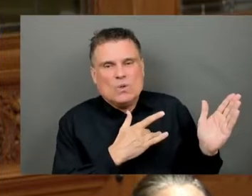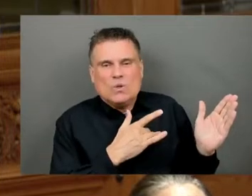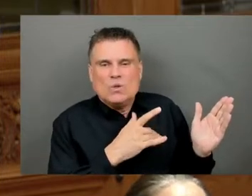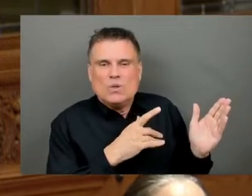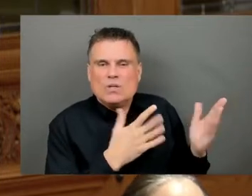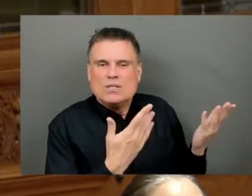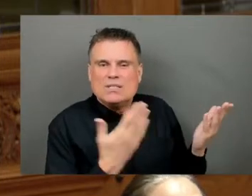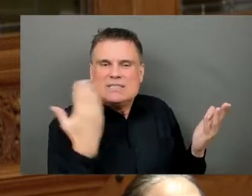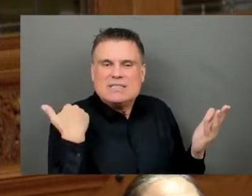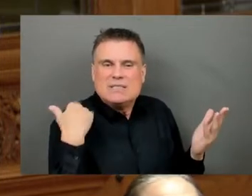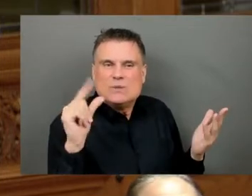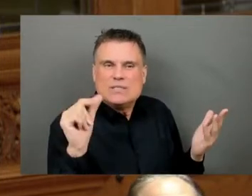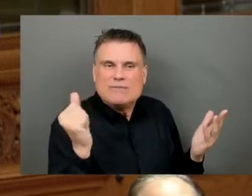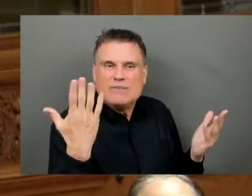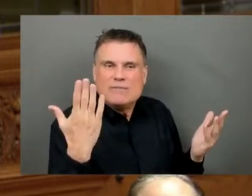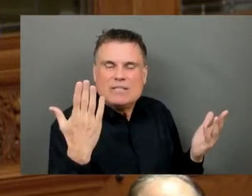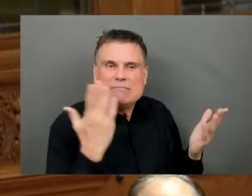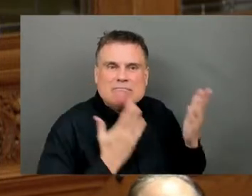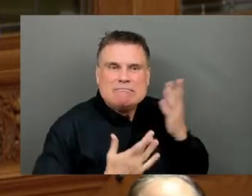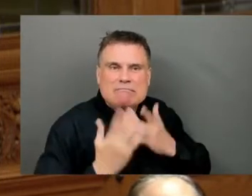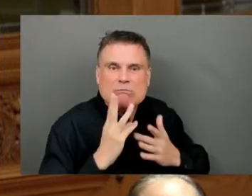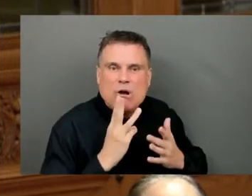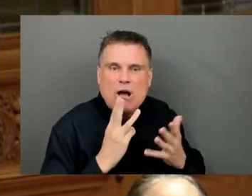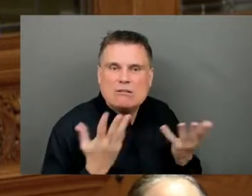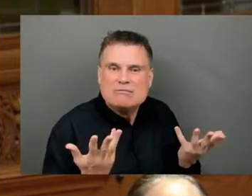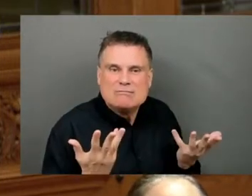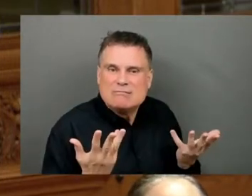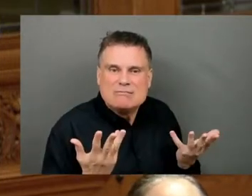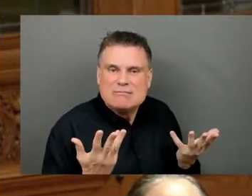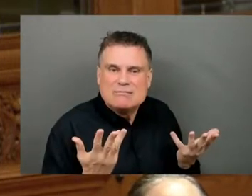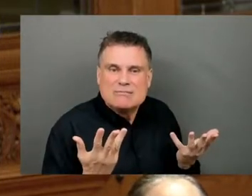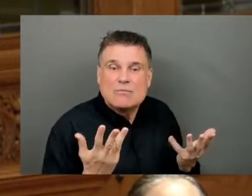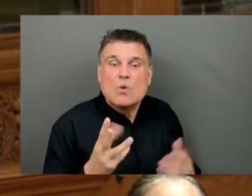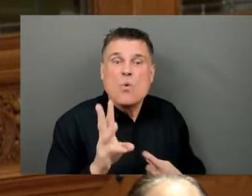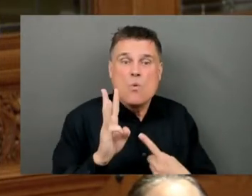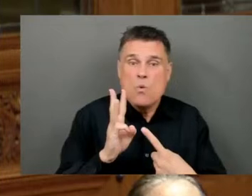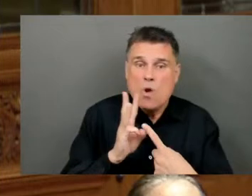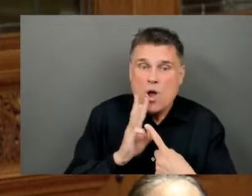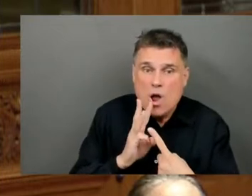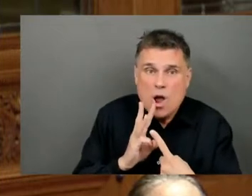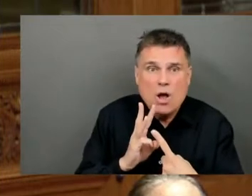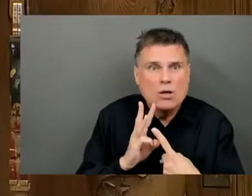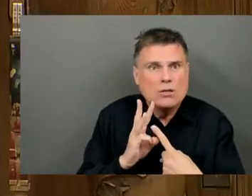care for it and value it the way we value life itself.